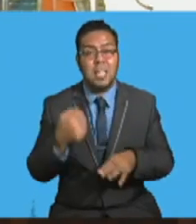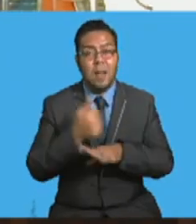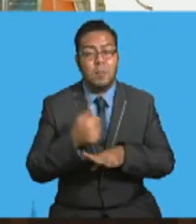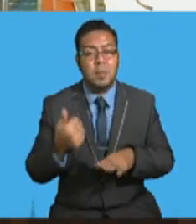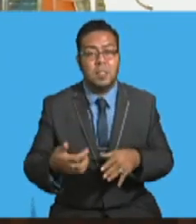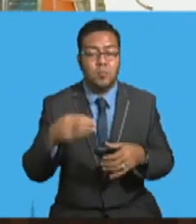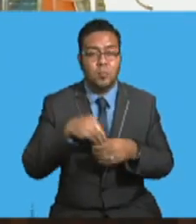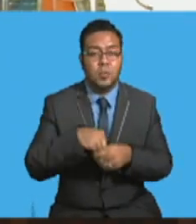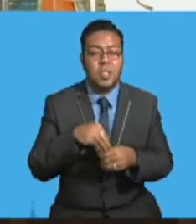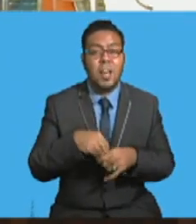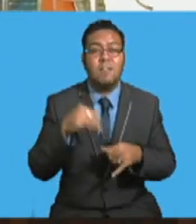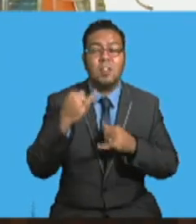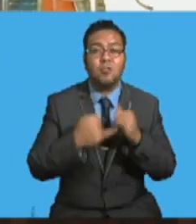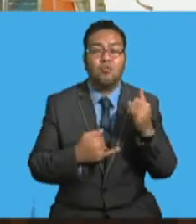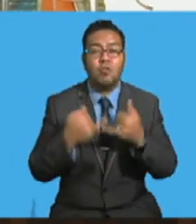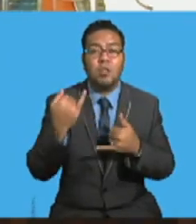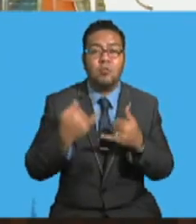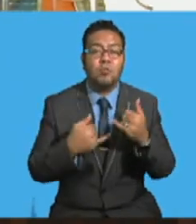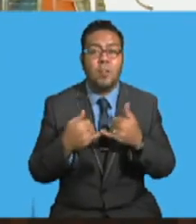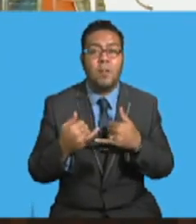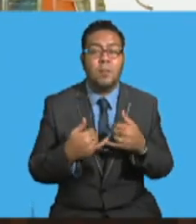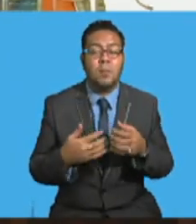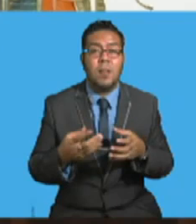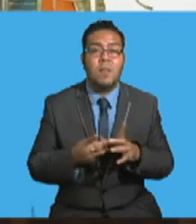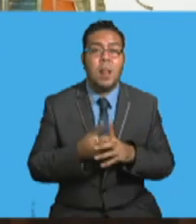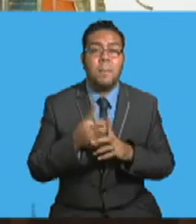infrastructure development and investment.